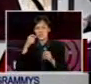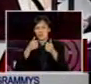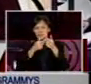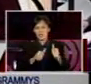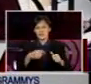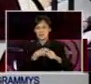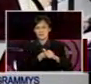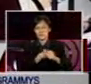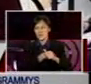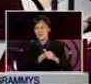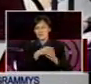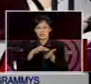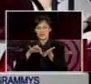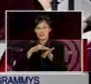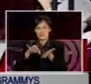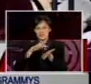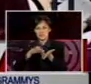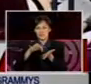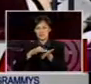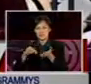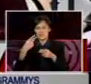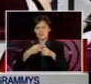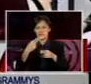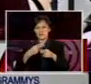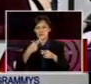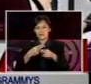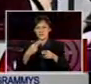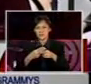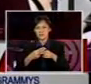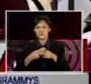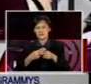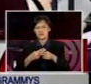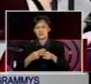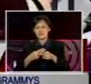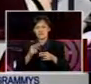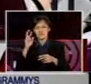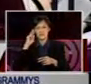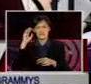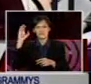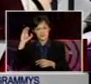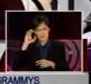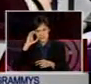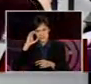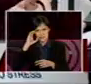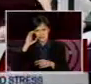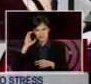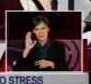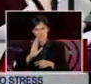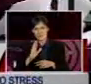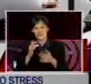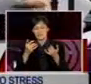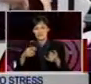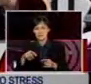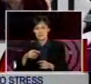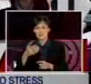bank accounts allegedly in the name of Renato C. Corona. Now, during